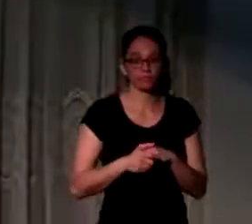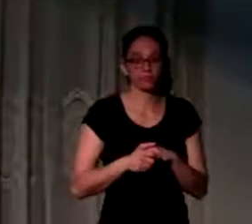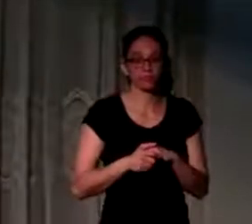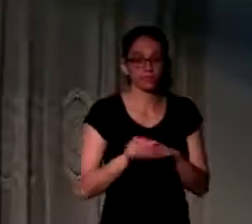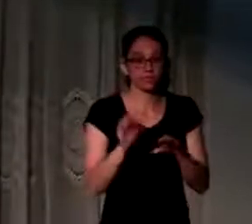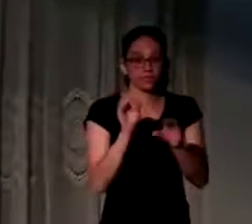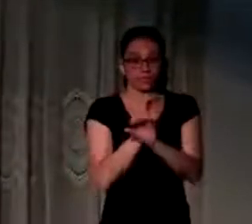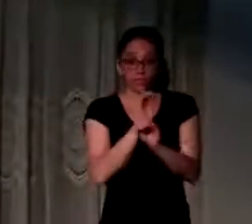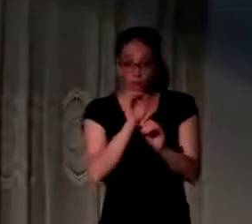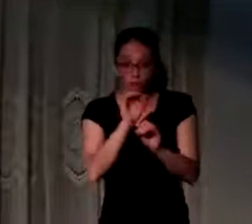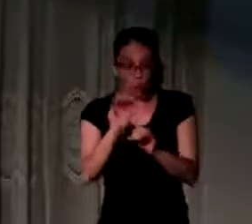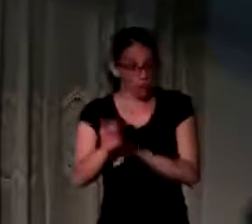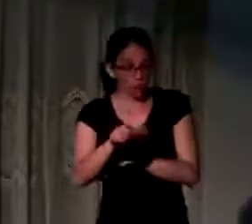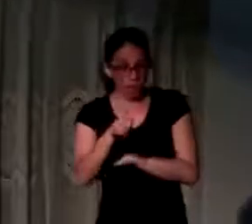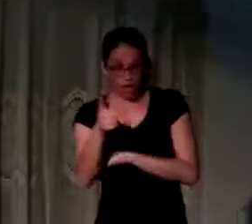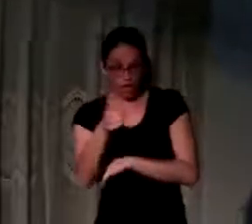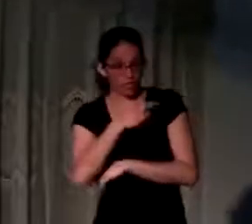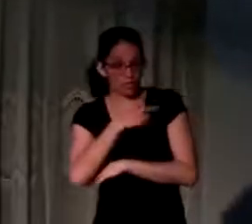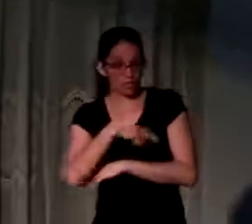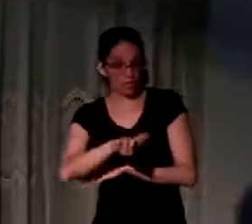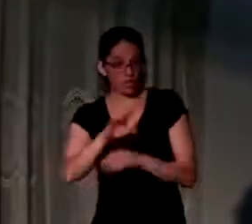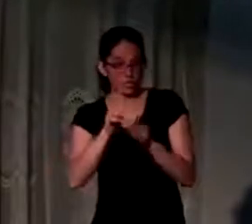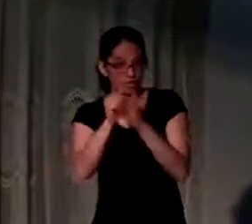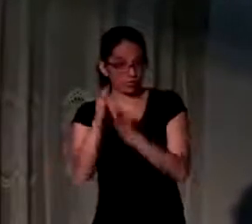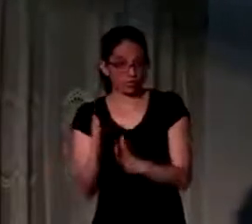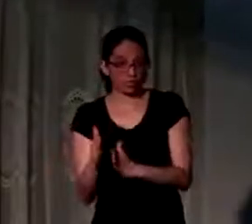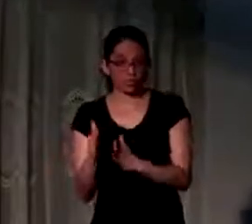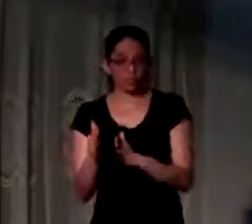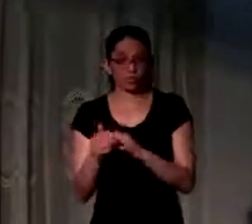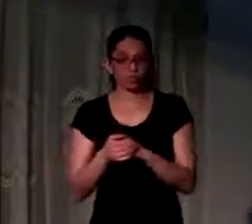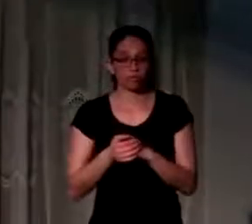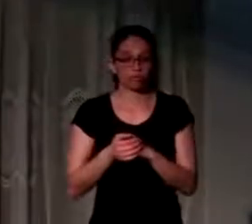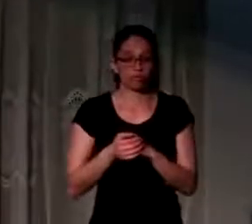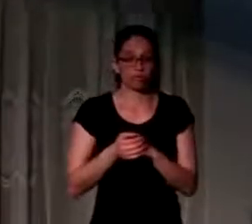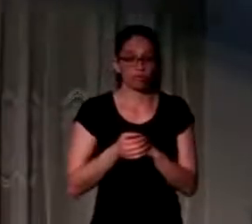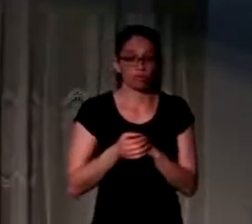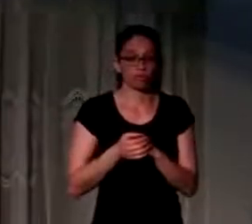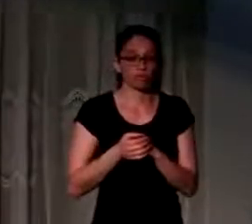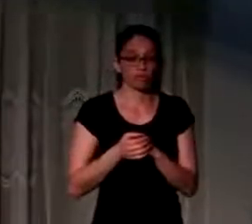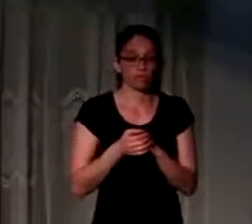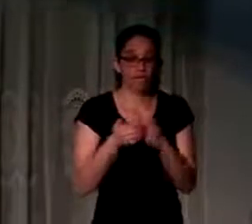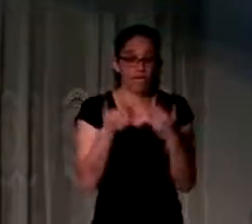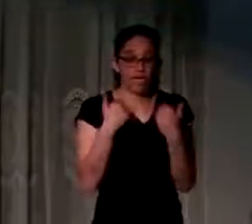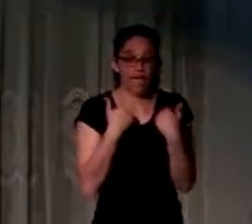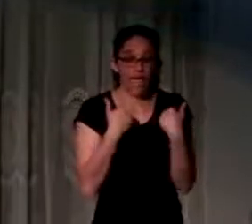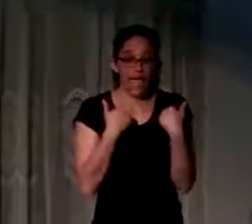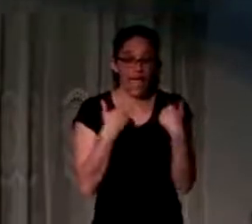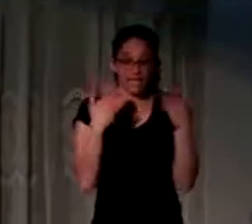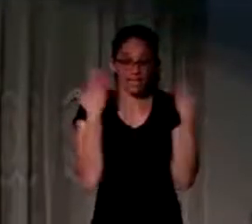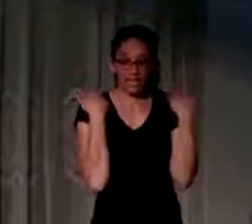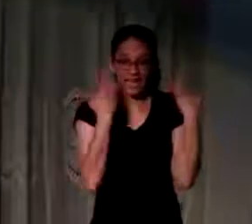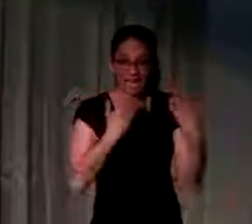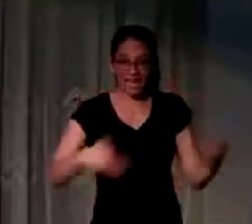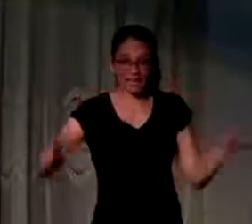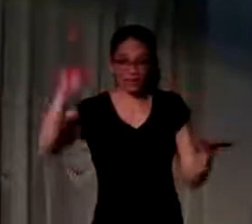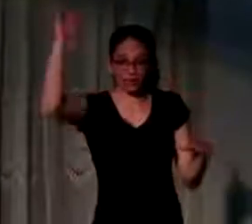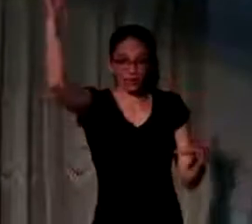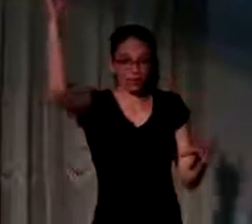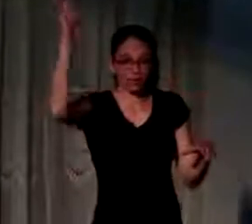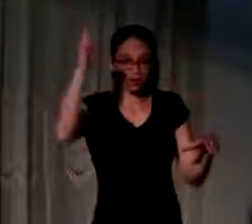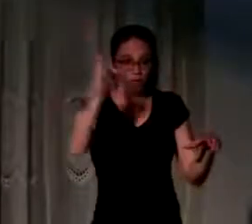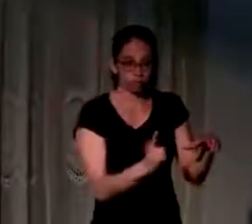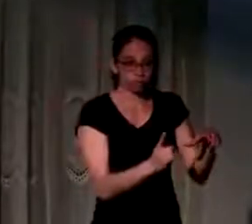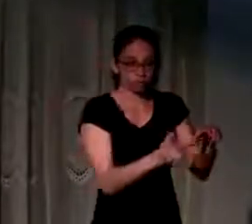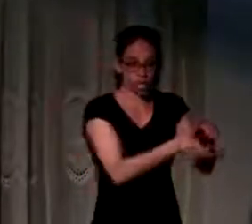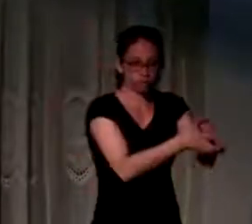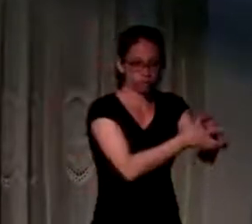No other religious leader had an angel burst the tomb